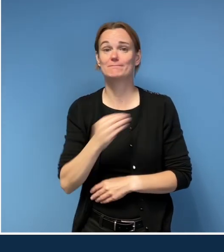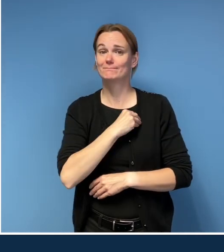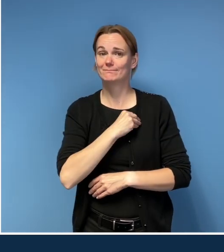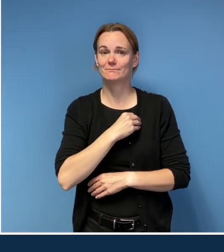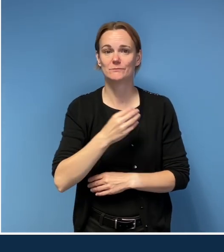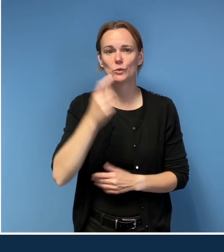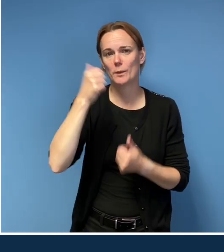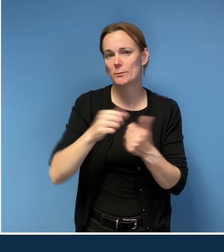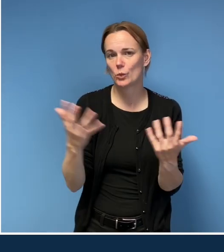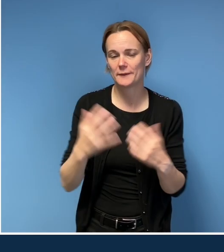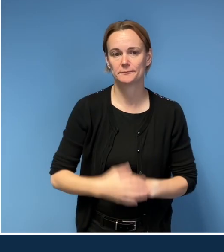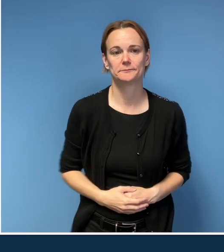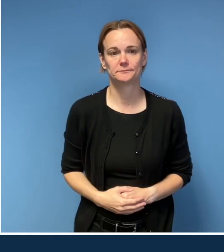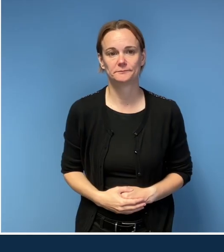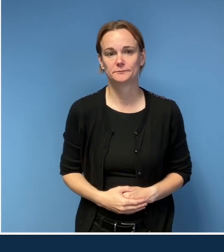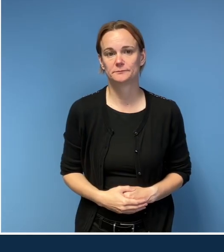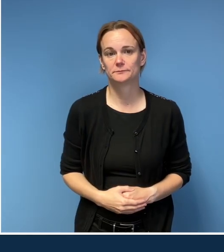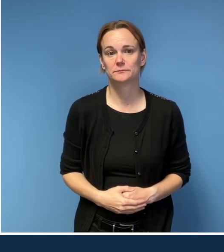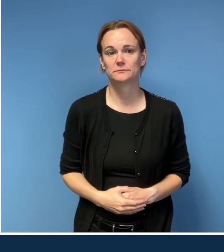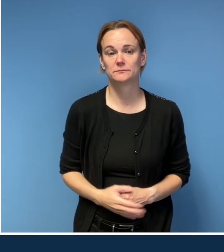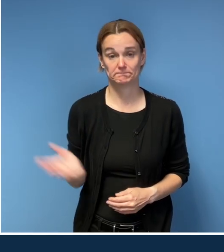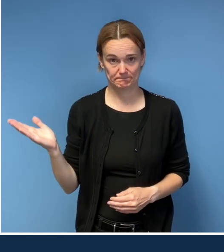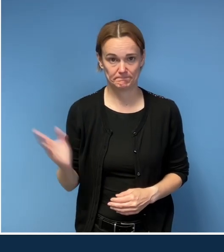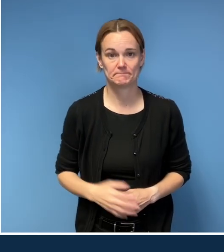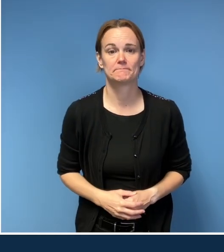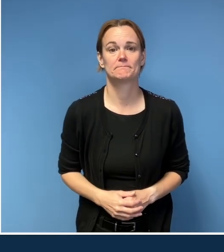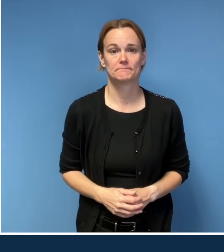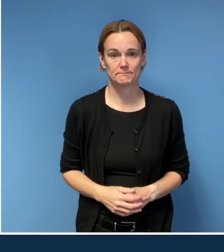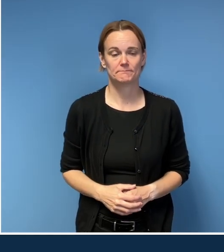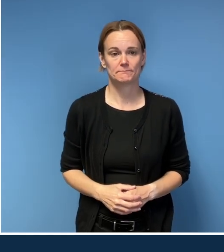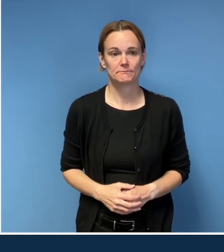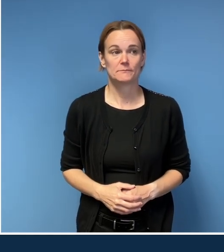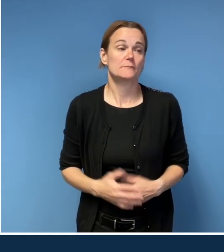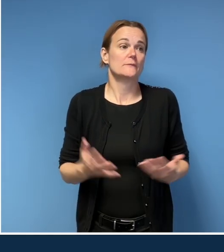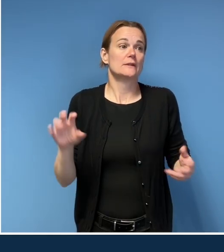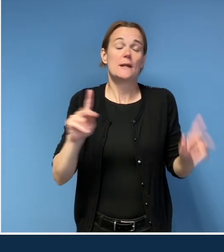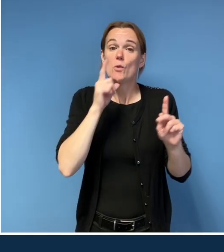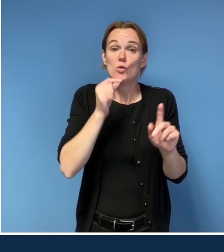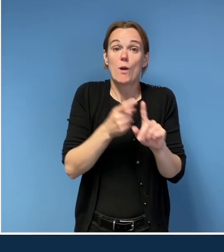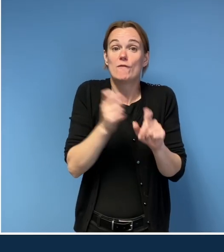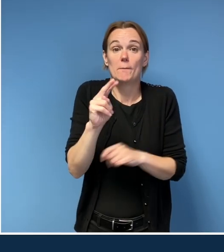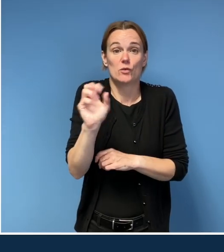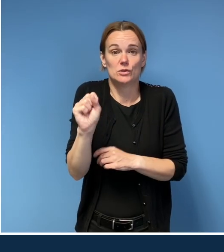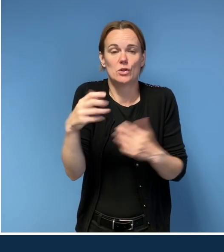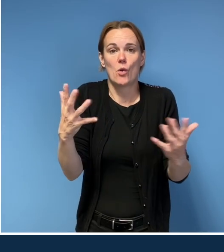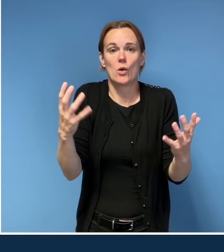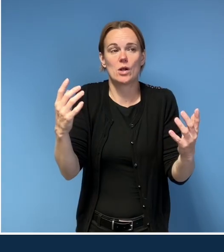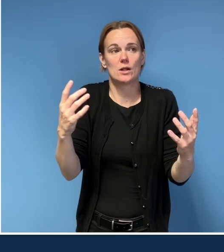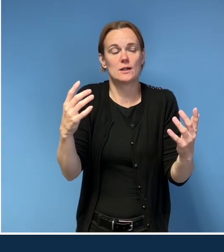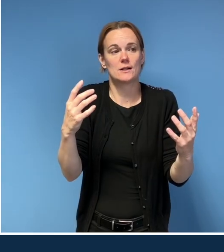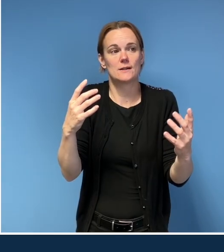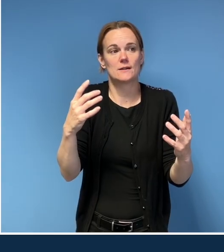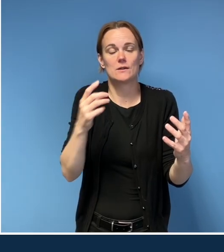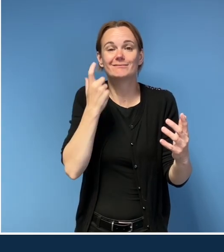and challenges for not necessarily just people who have spent many decades here in this province is the idea around